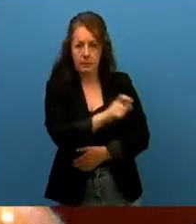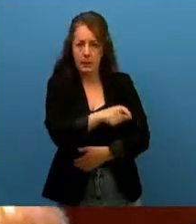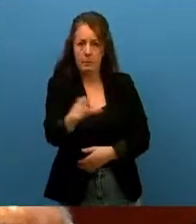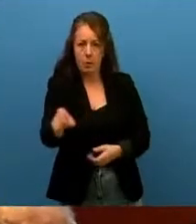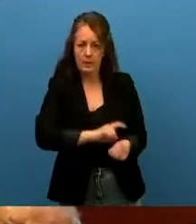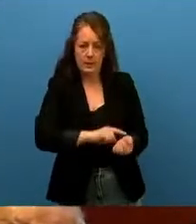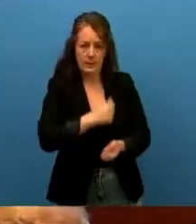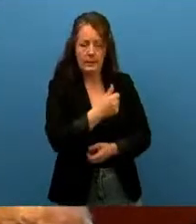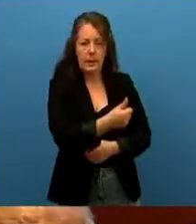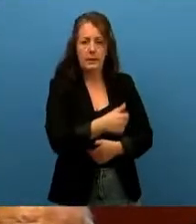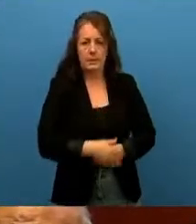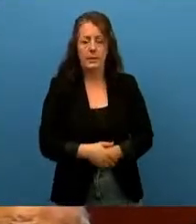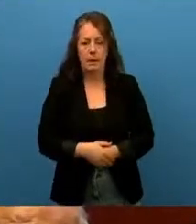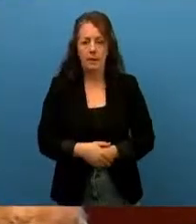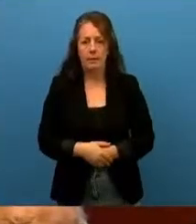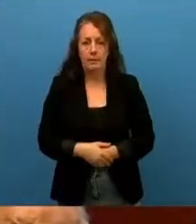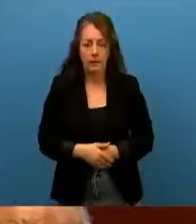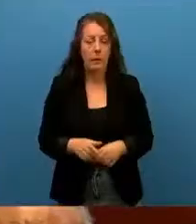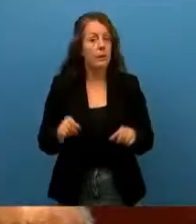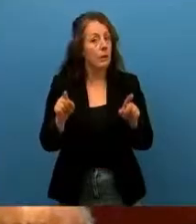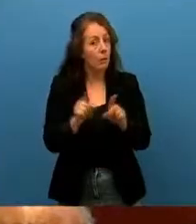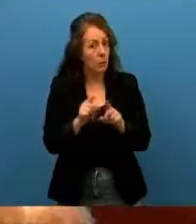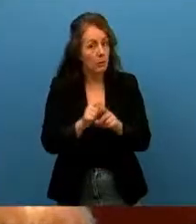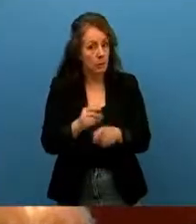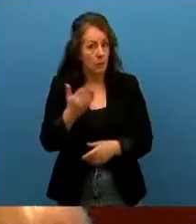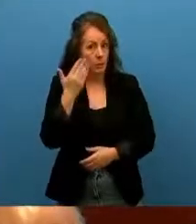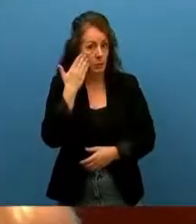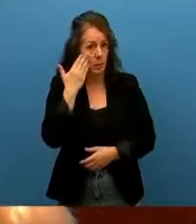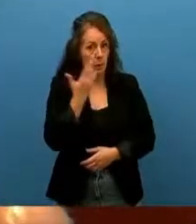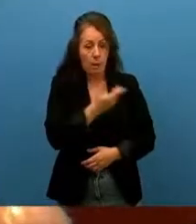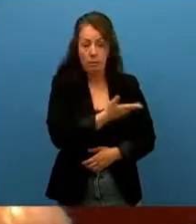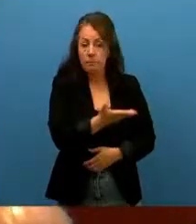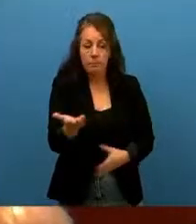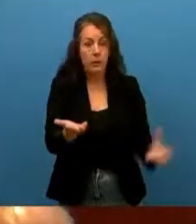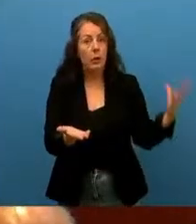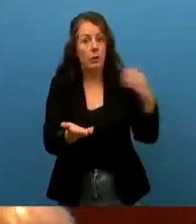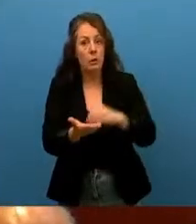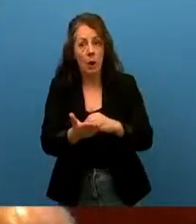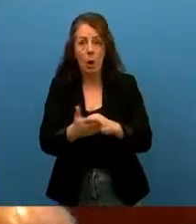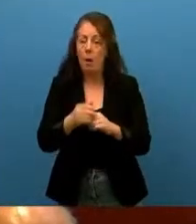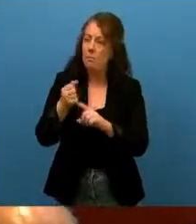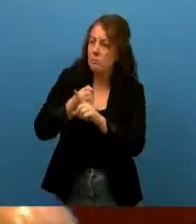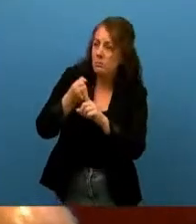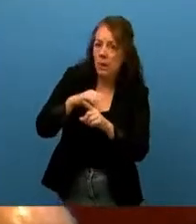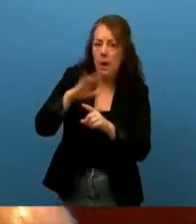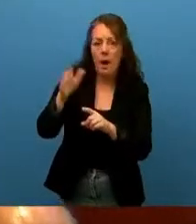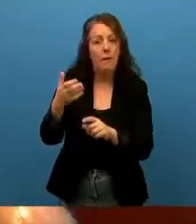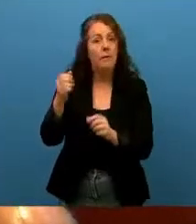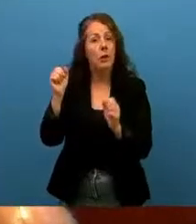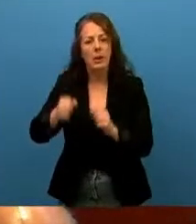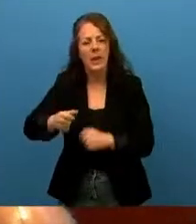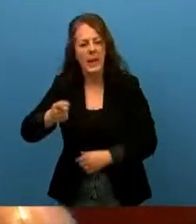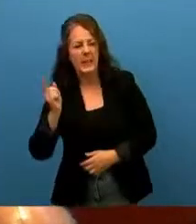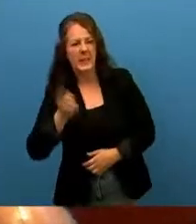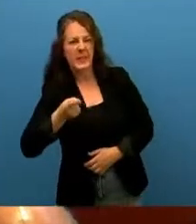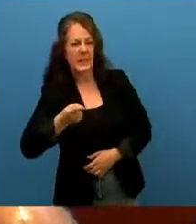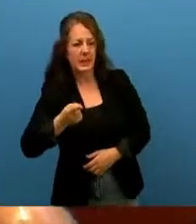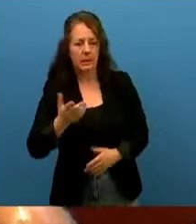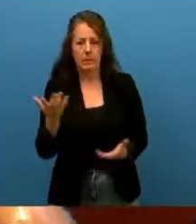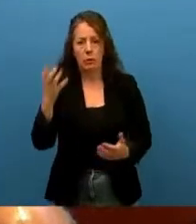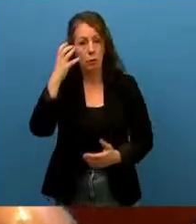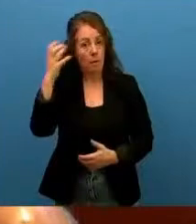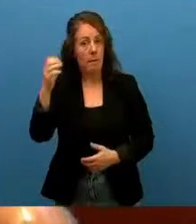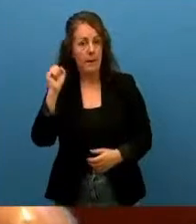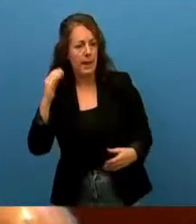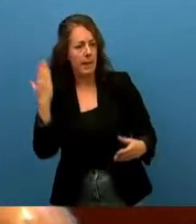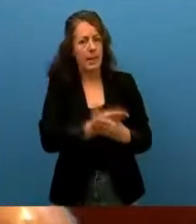must be condemned unequivocally and redressed promptly to ensure Indigenous peoples can freely, safely, and